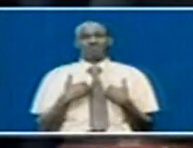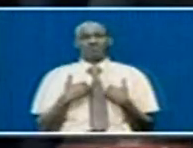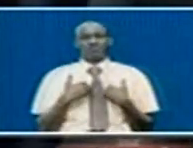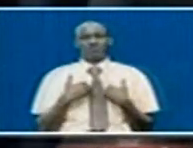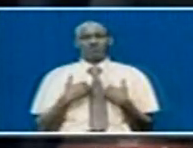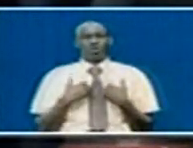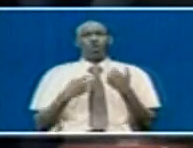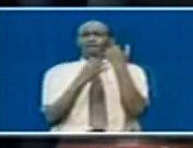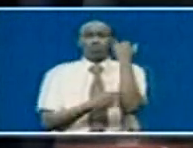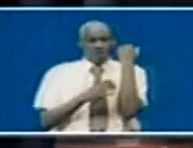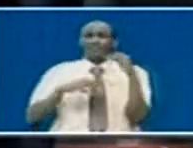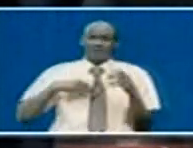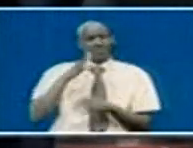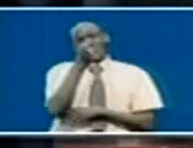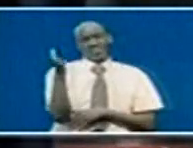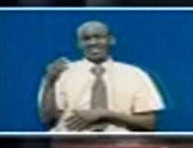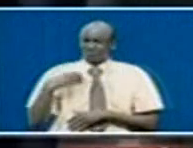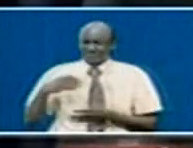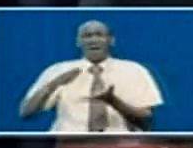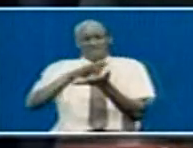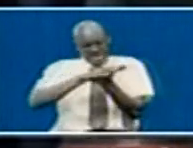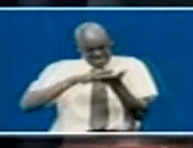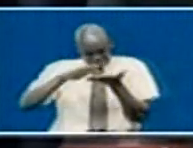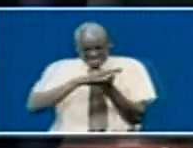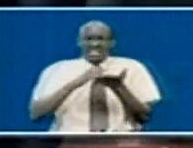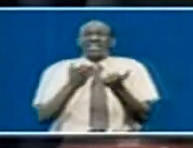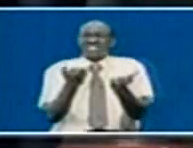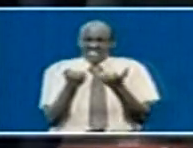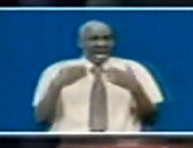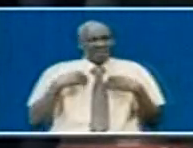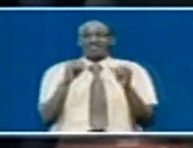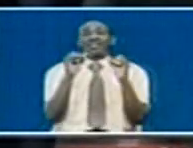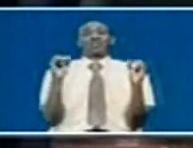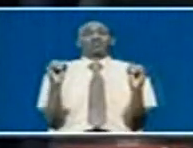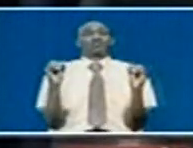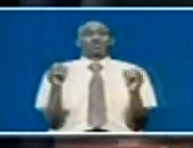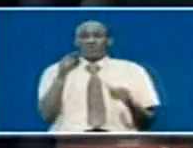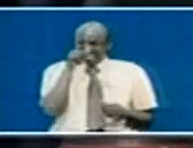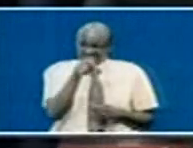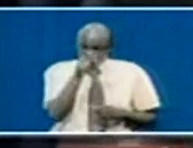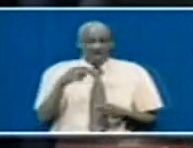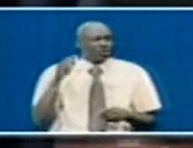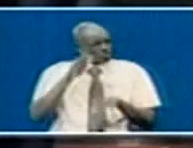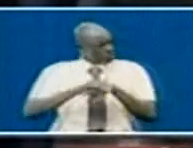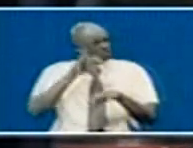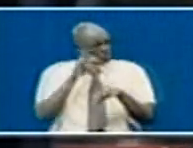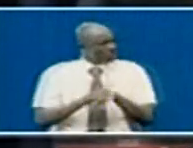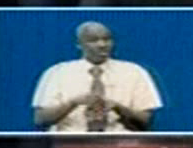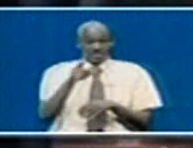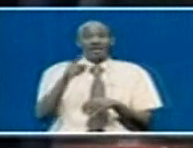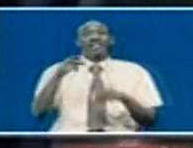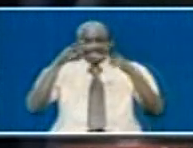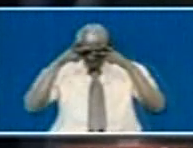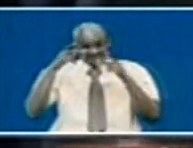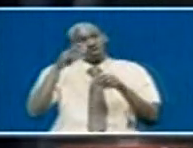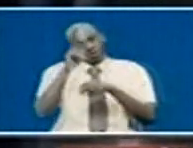poor people lacking basics. So these become a very fertile ground for terrorists